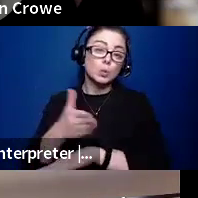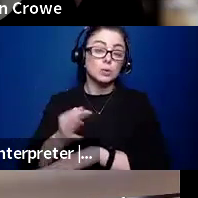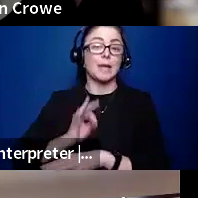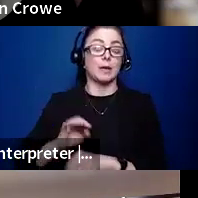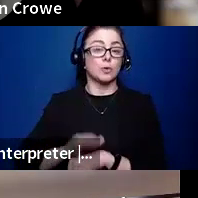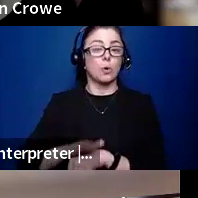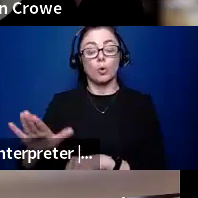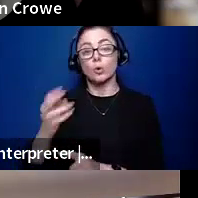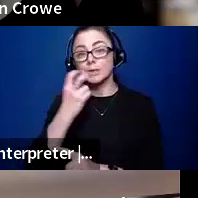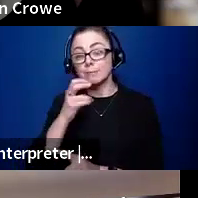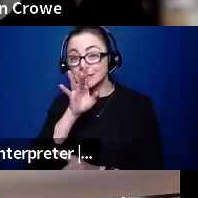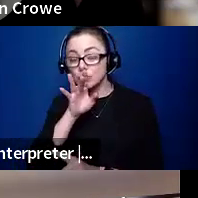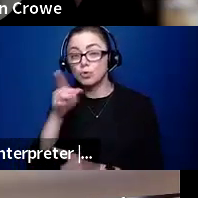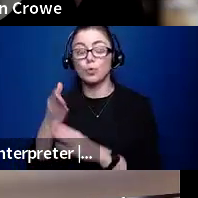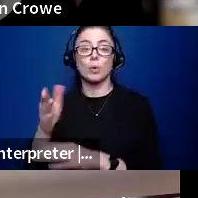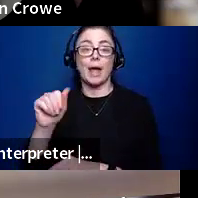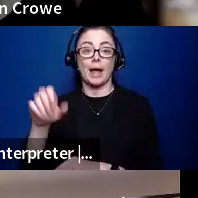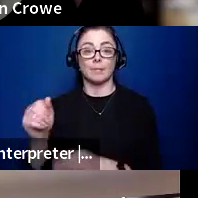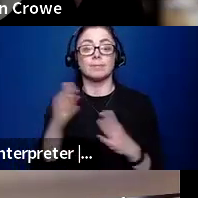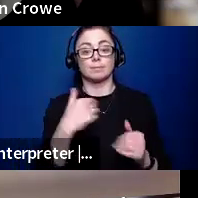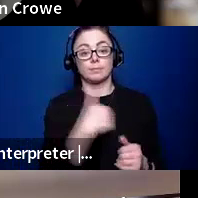grade. She also has Down syndrome.